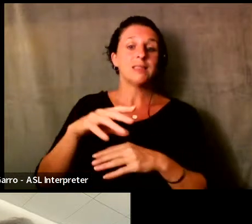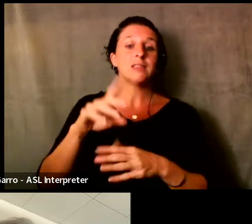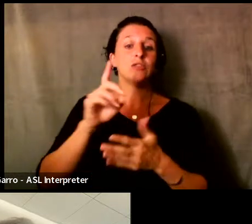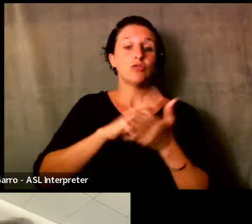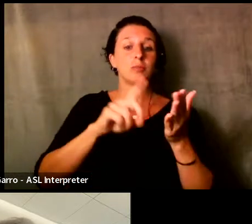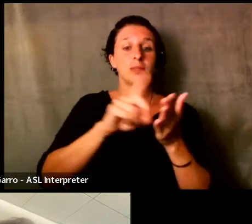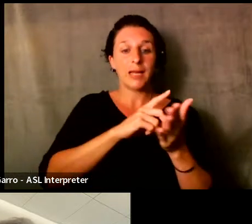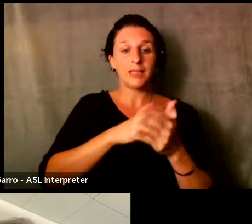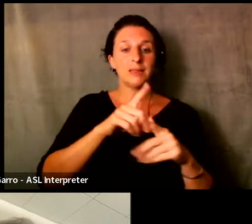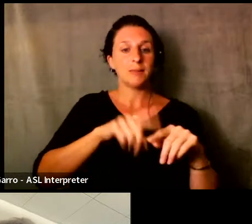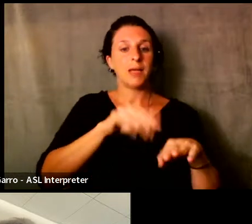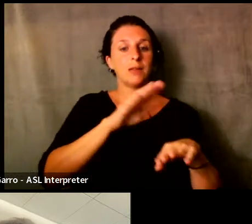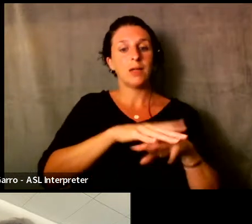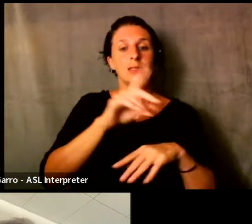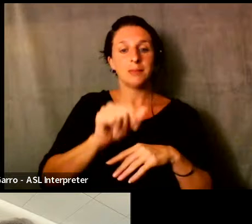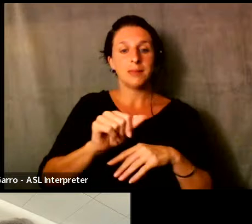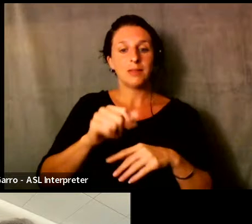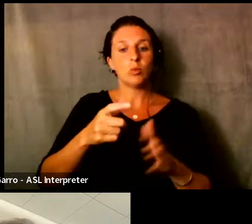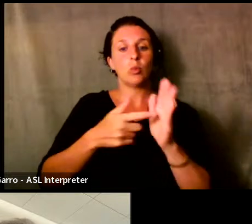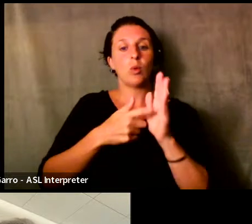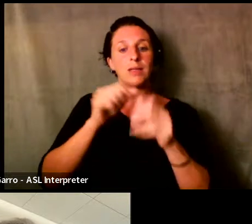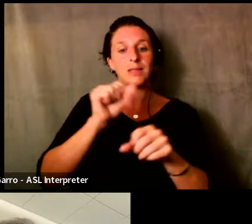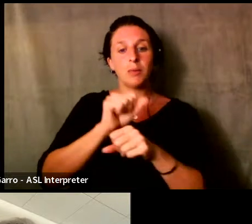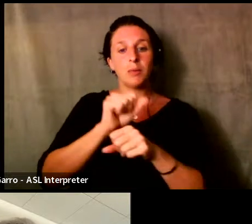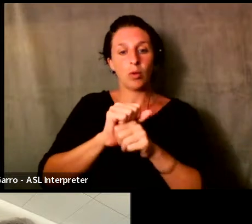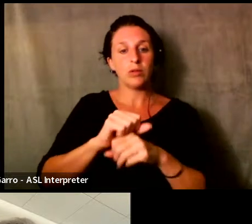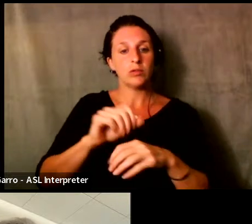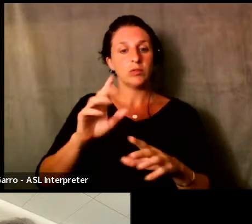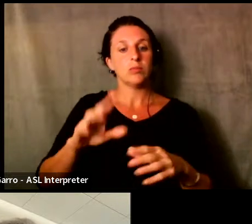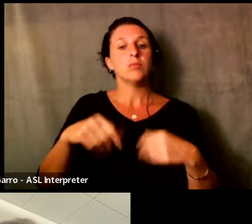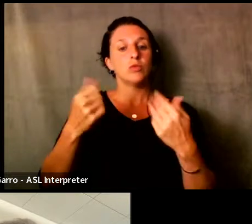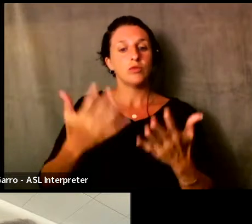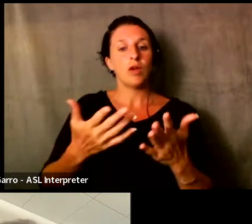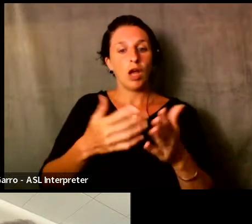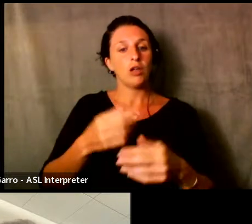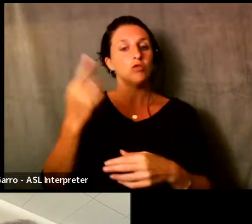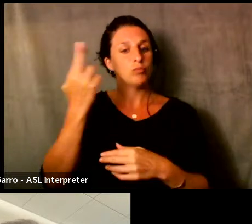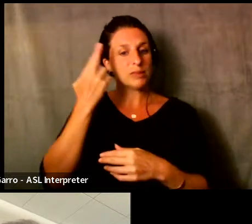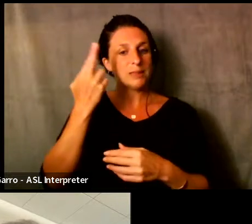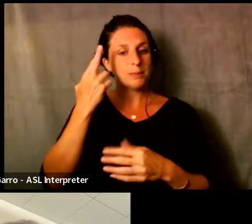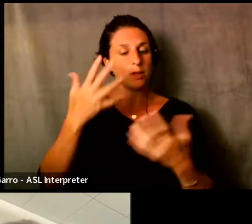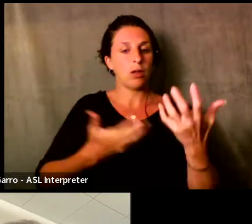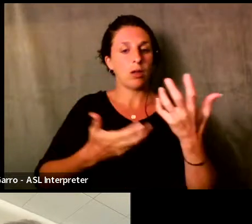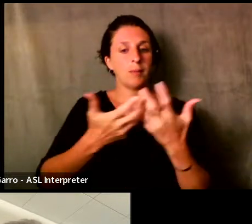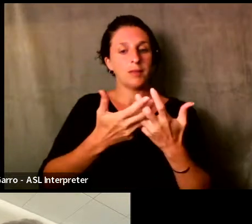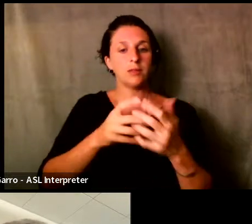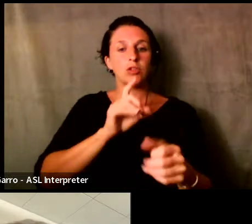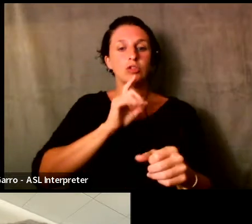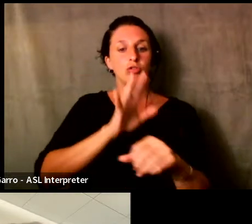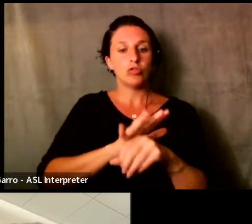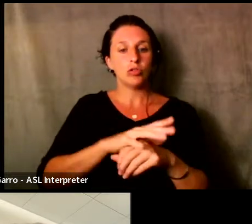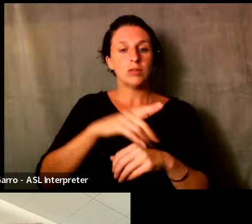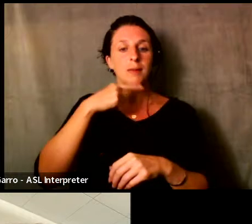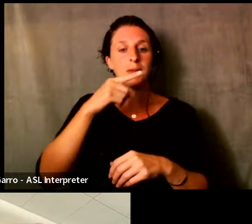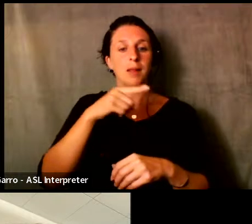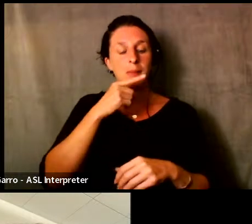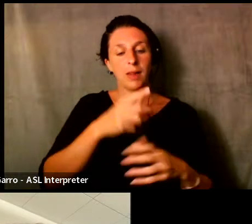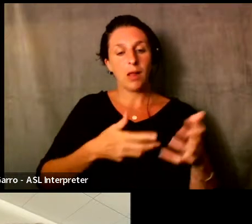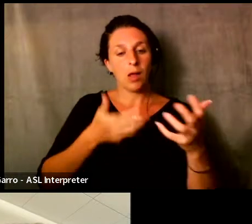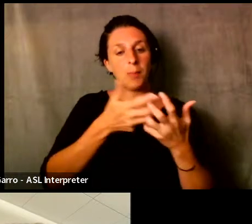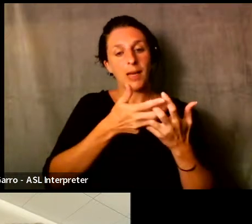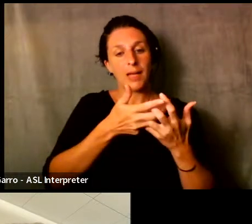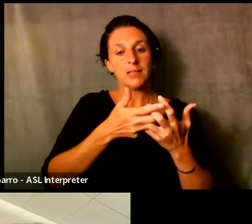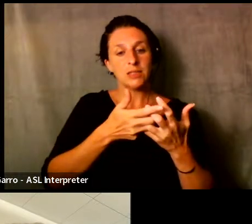disability, requires that employers provide reasonable accommodations, ensures that public accommodations